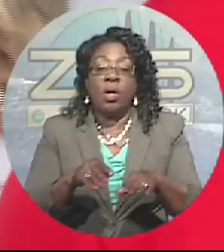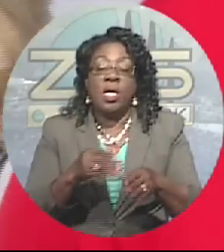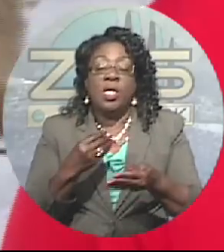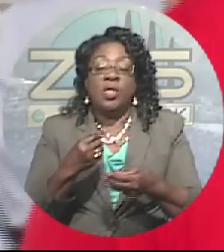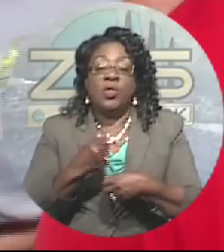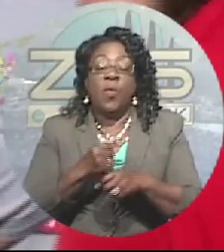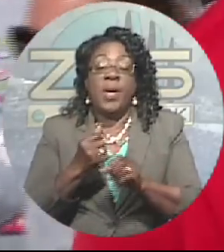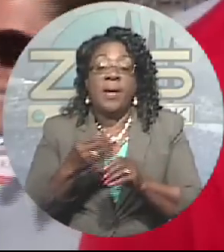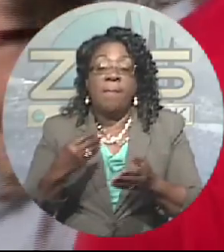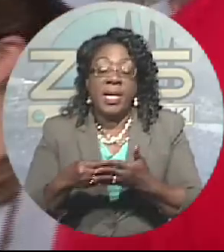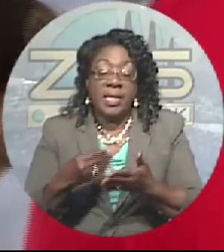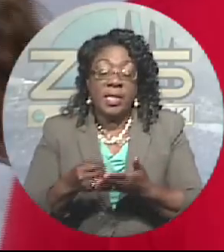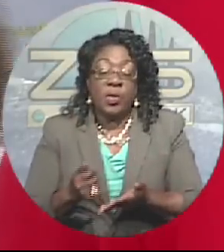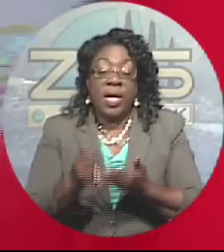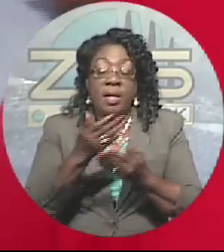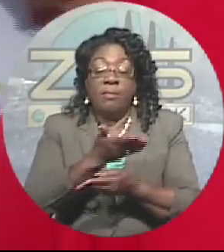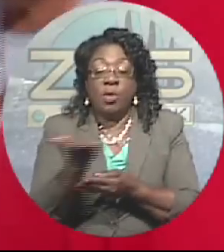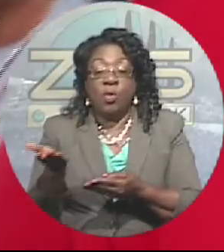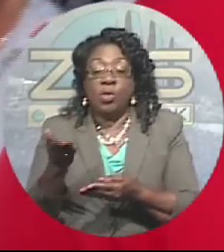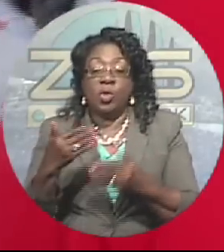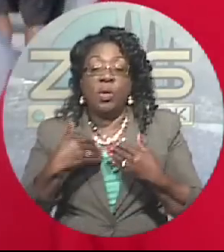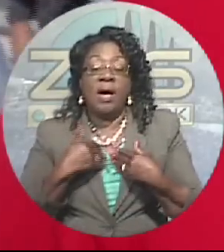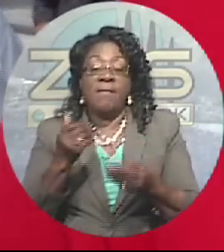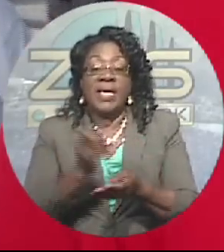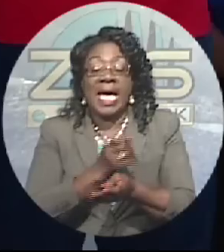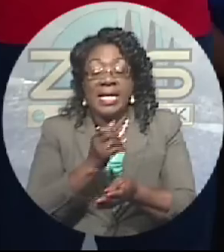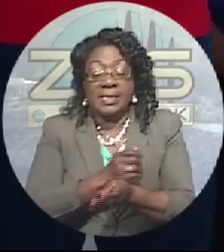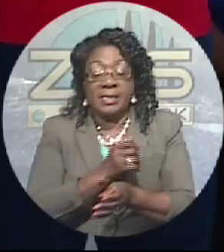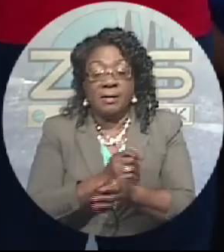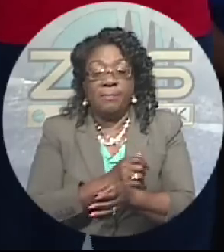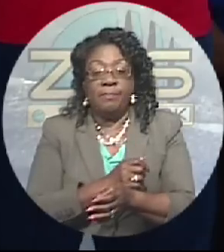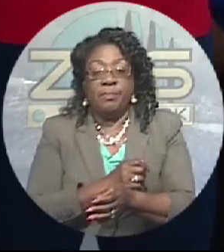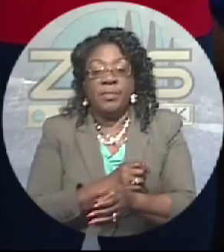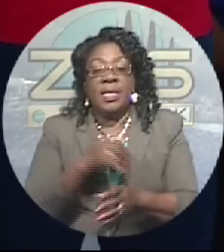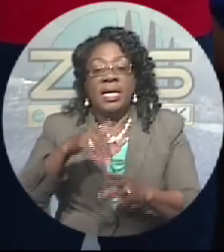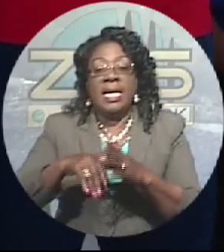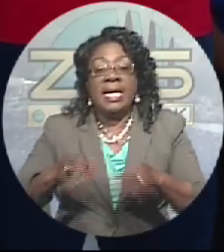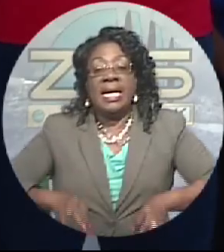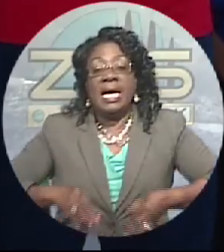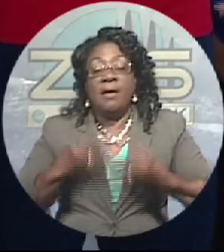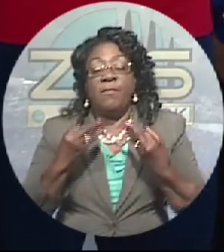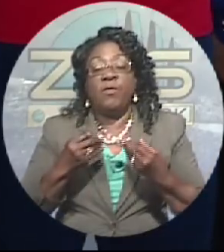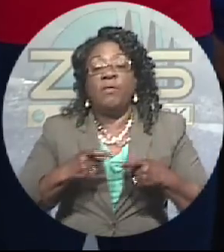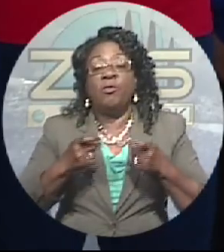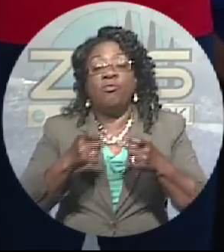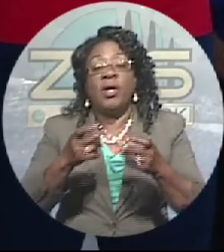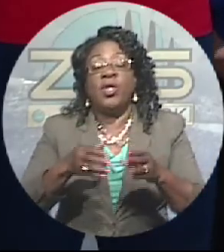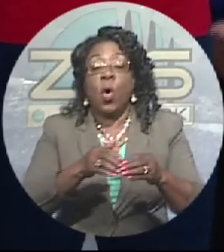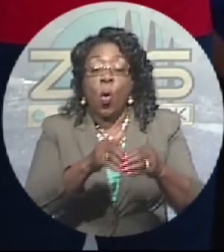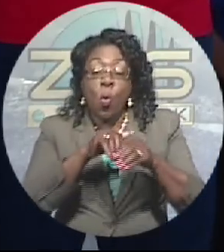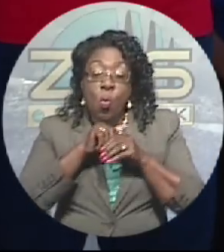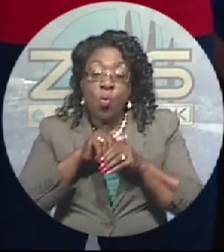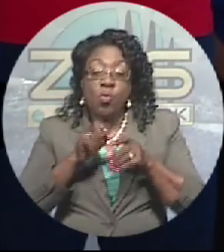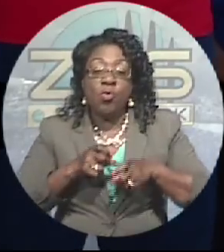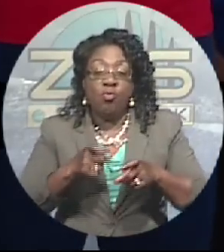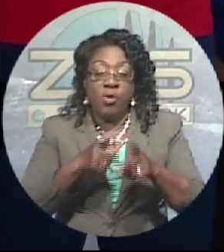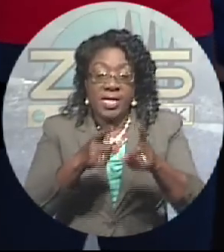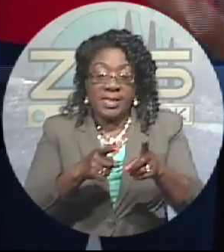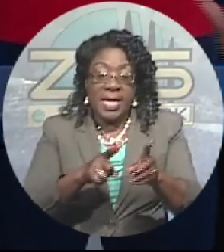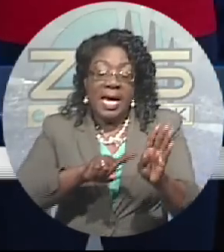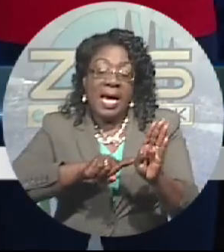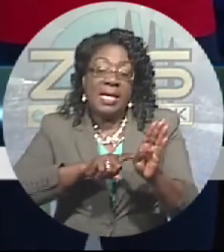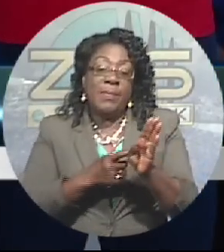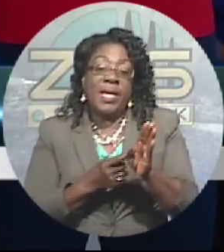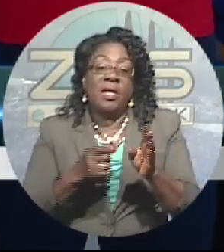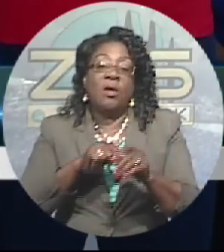the online activities for them. In life, you have to run your own race. You know, at the beginning of